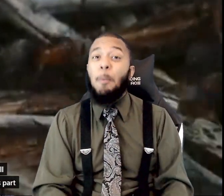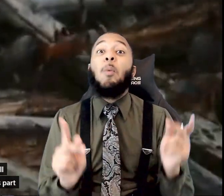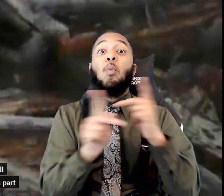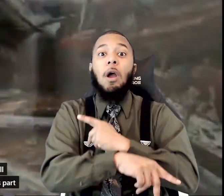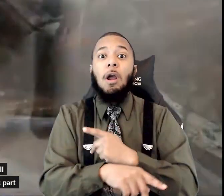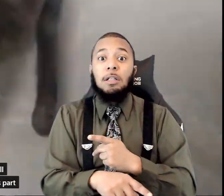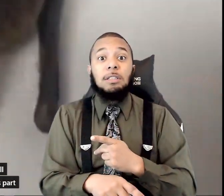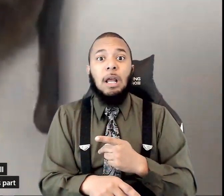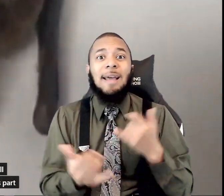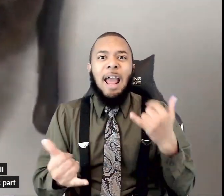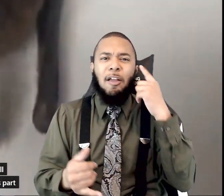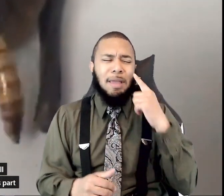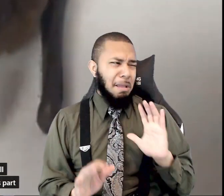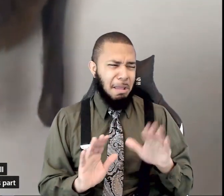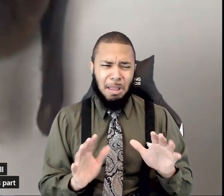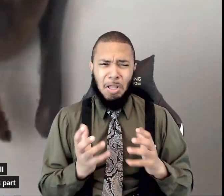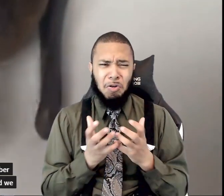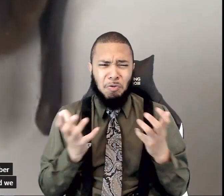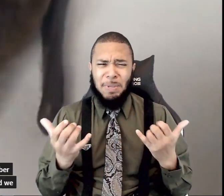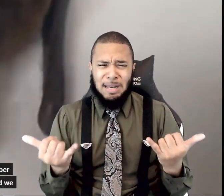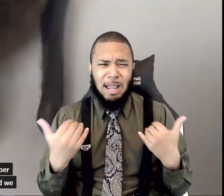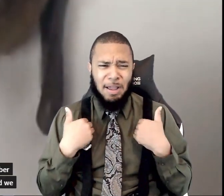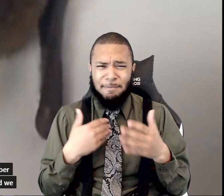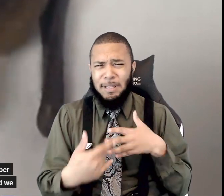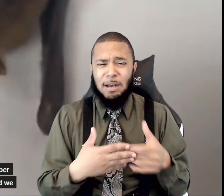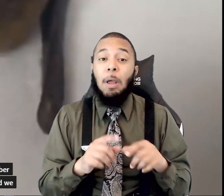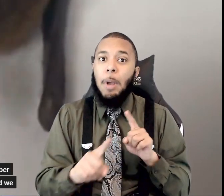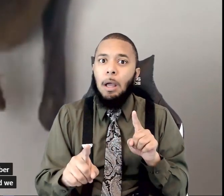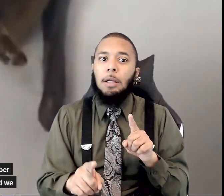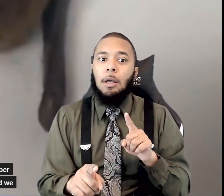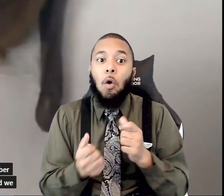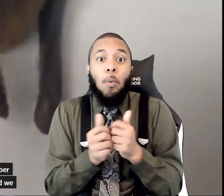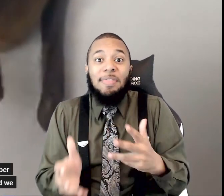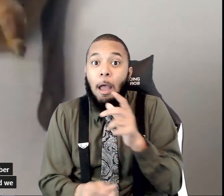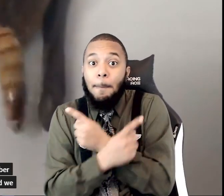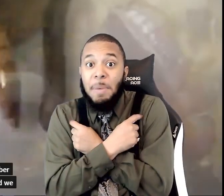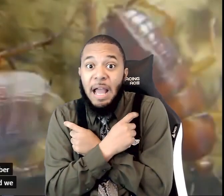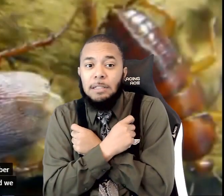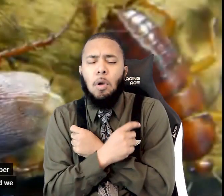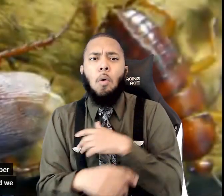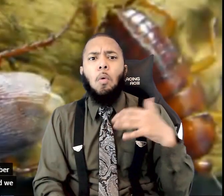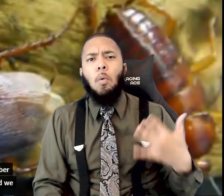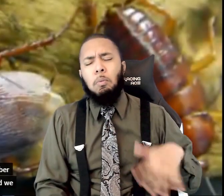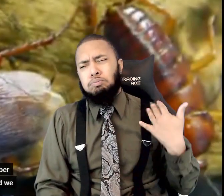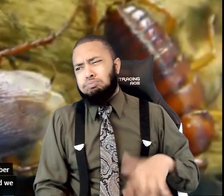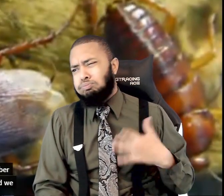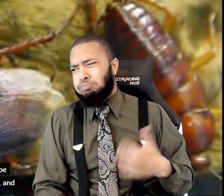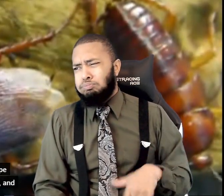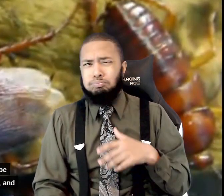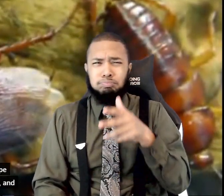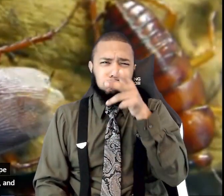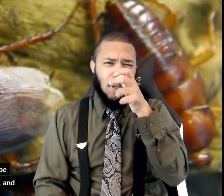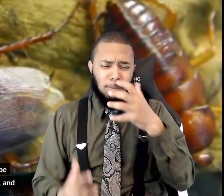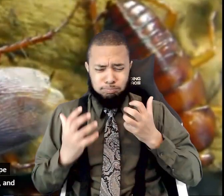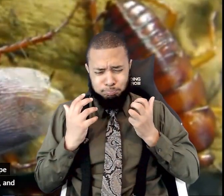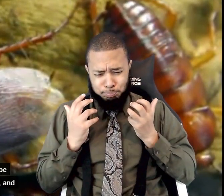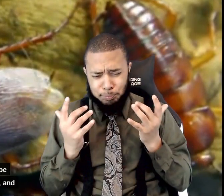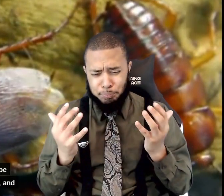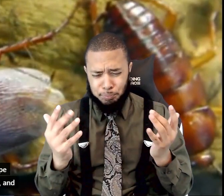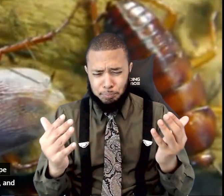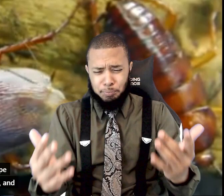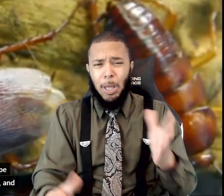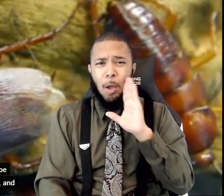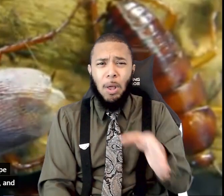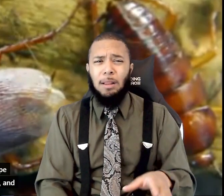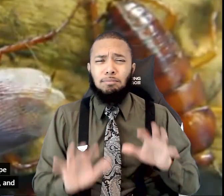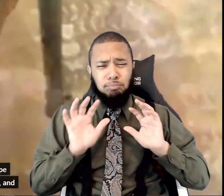have all the organisms that feed on bugs as part of that food chain, then the number of bugs would be even greater, and we wouldn't be able to grow any type